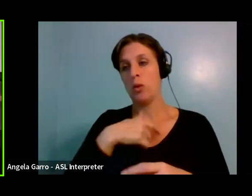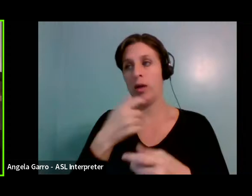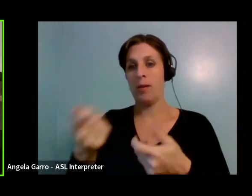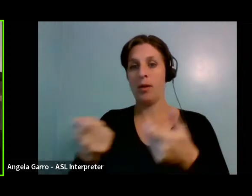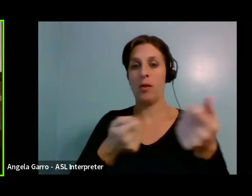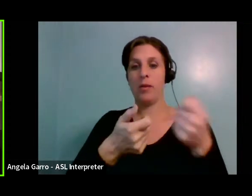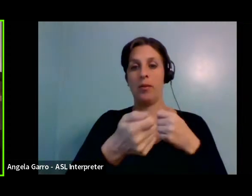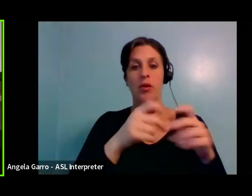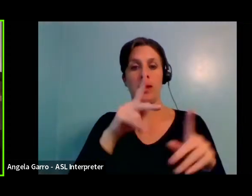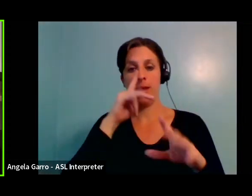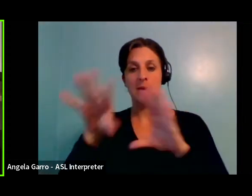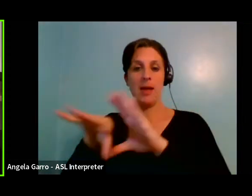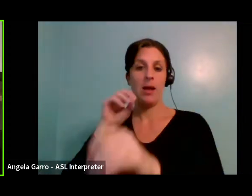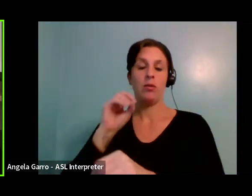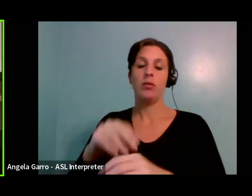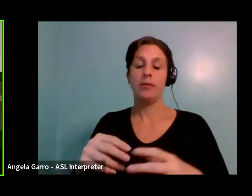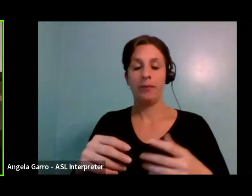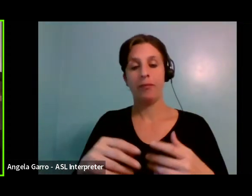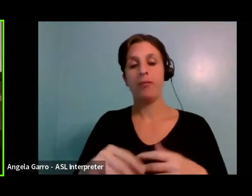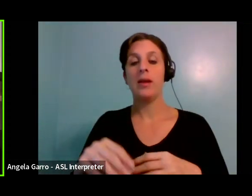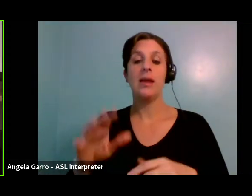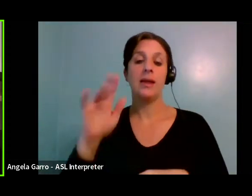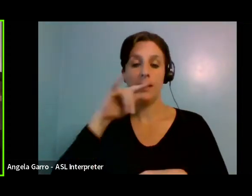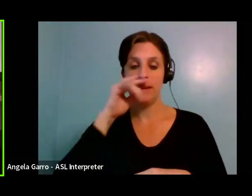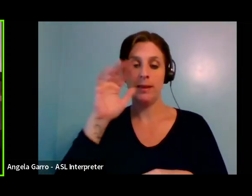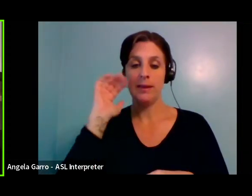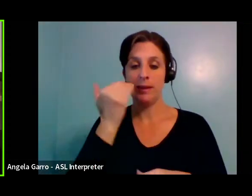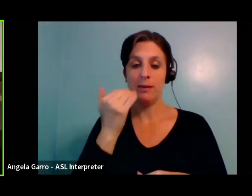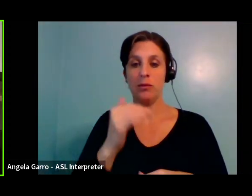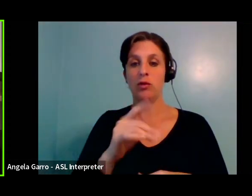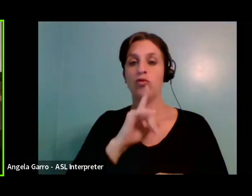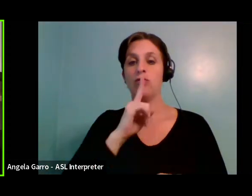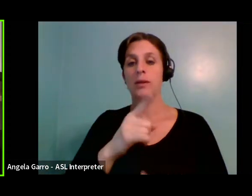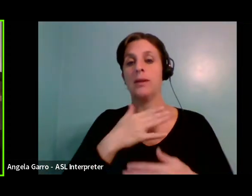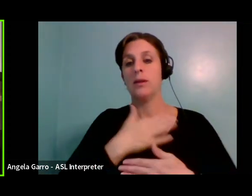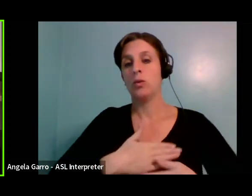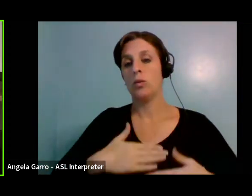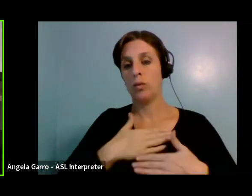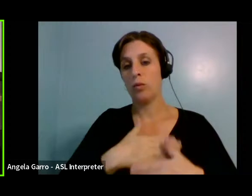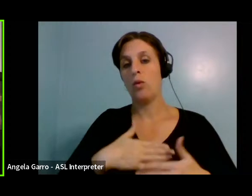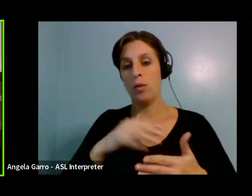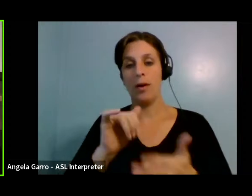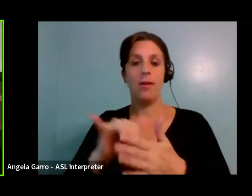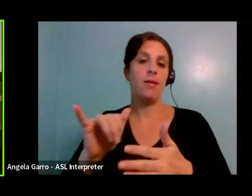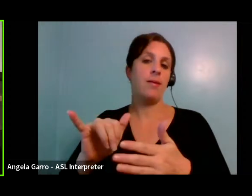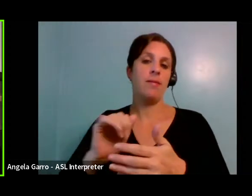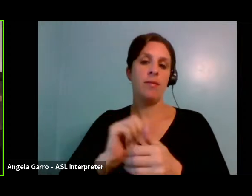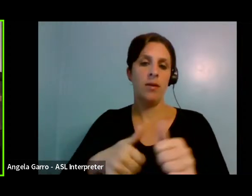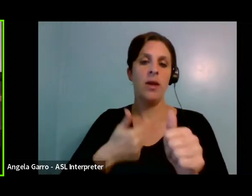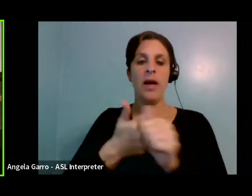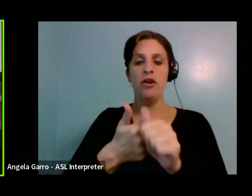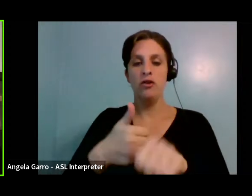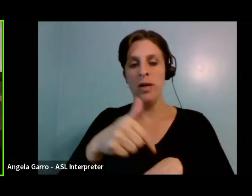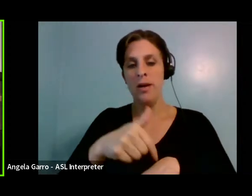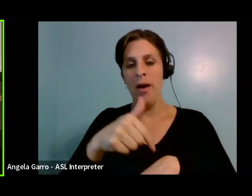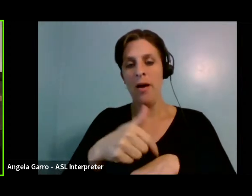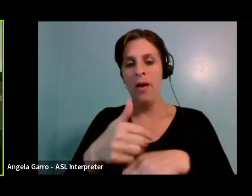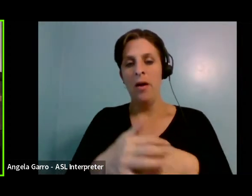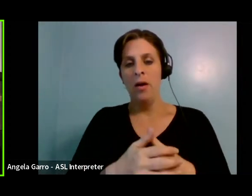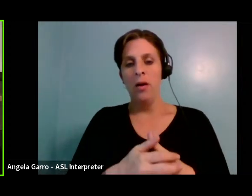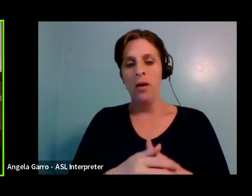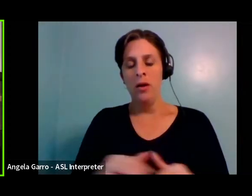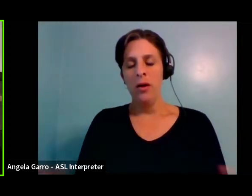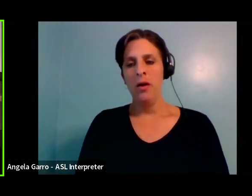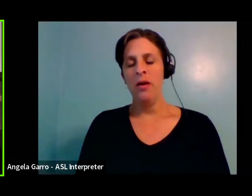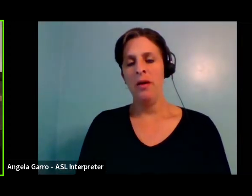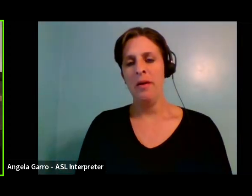out, and kids seem to be really enjoying that extra time. Now, some